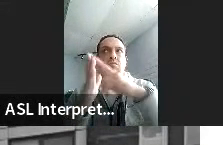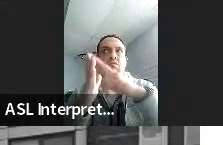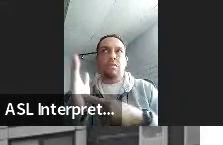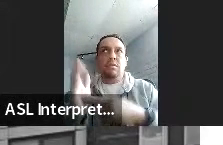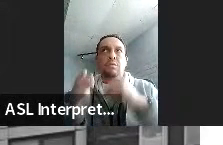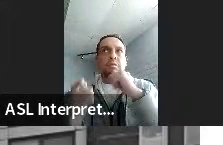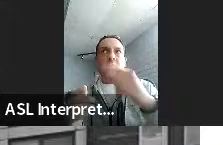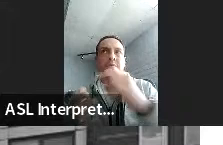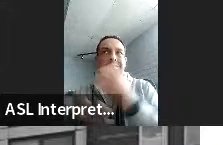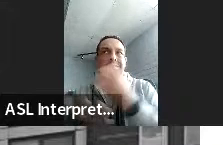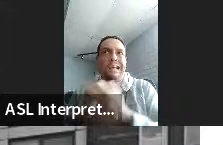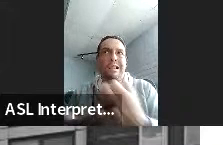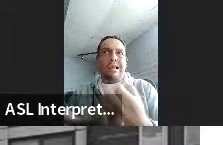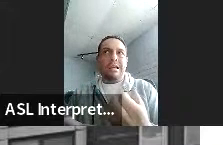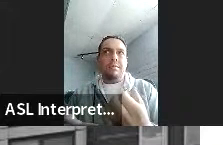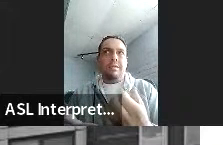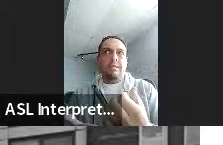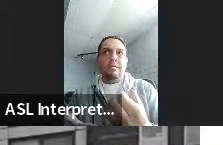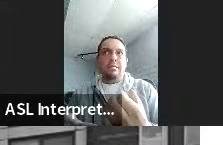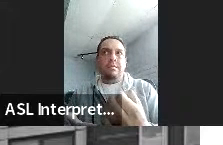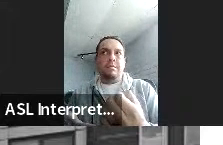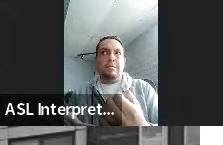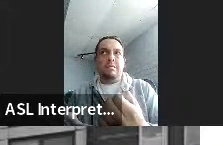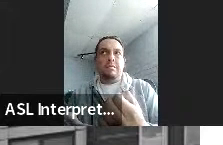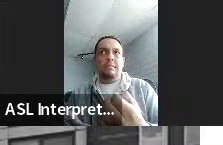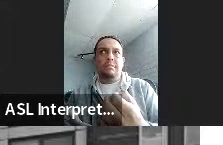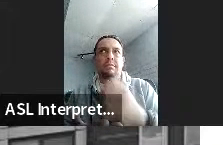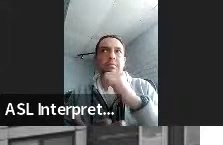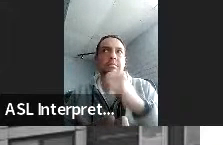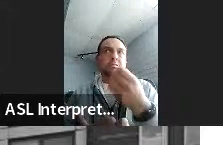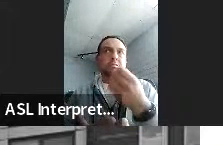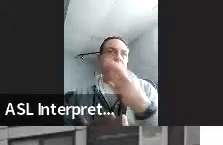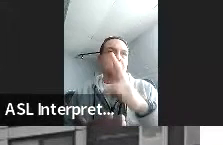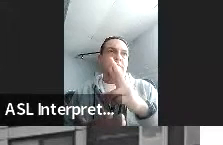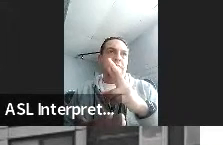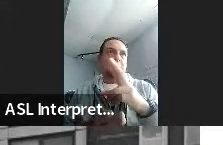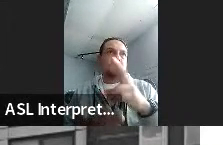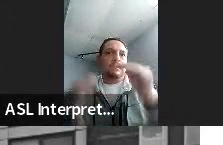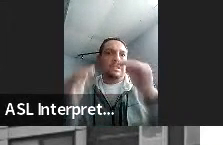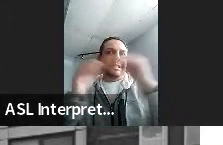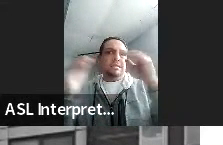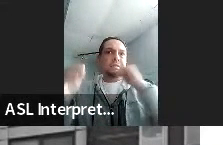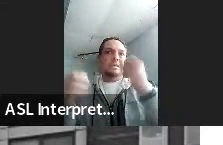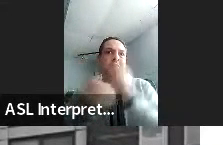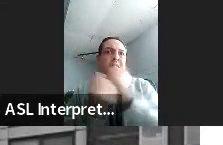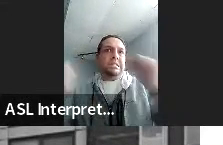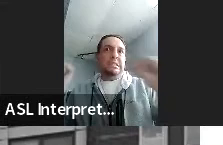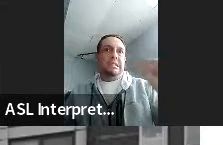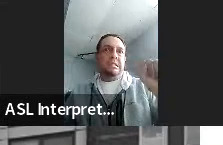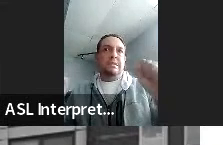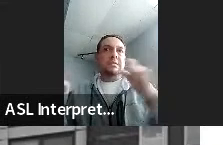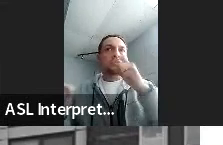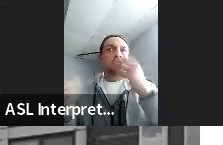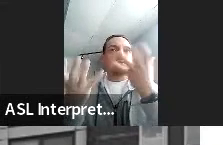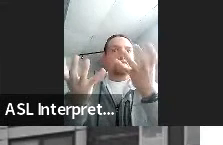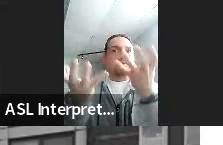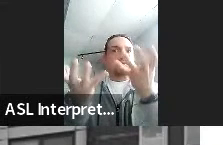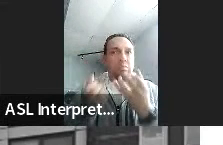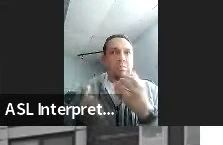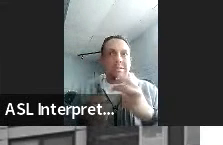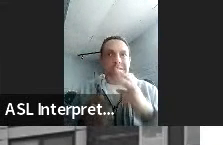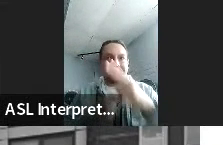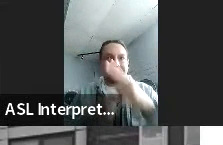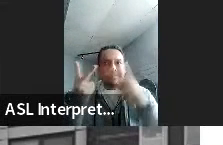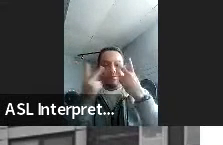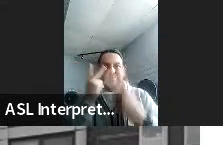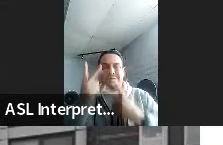economic vibrancy or simply unpleasant or perhaps even unsafe for someone who wants to visit that storefront. And so this approach has created